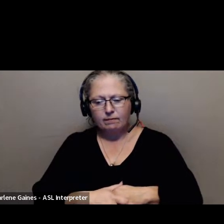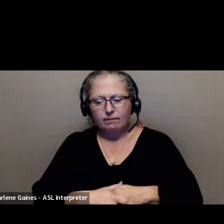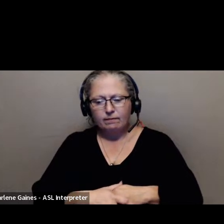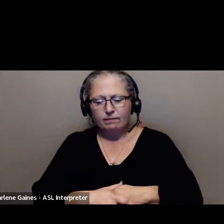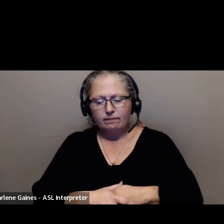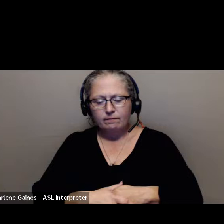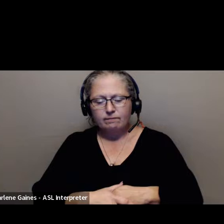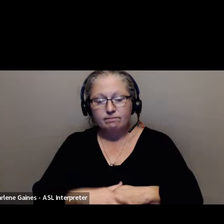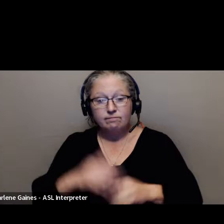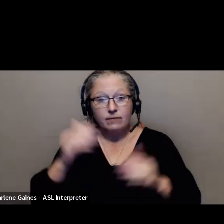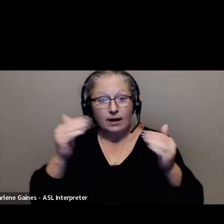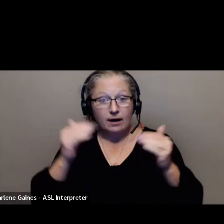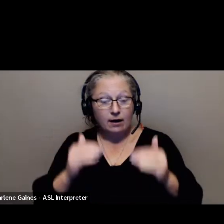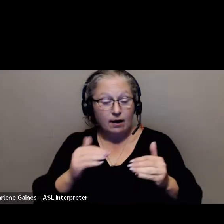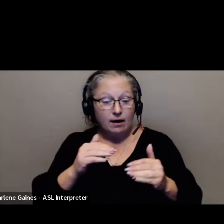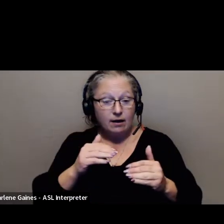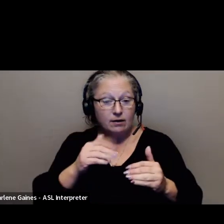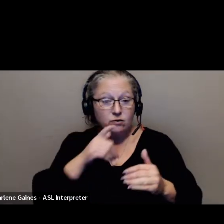Who's next online?